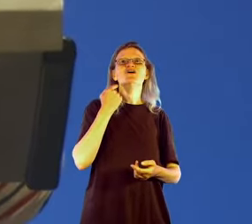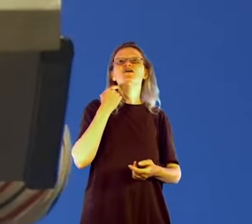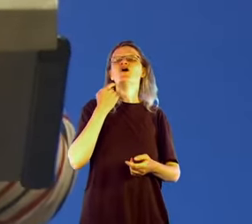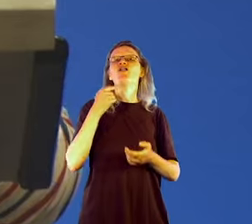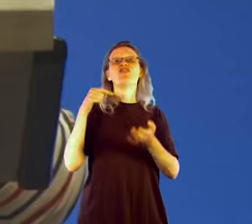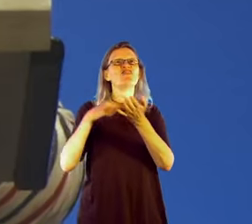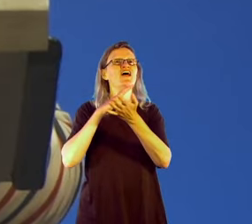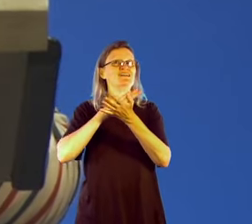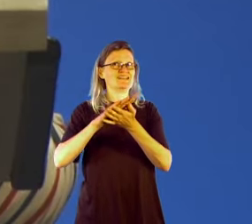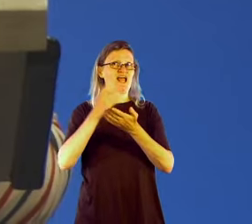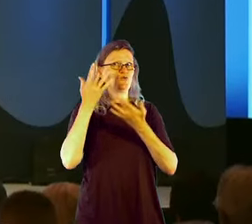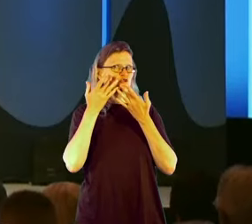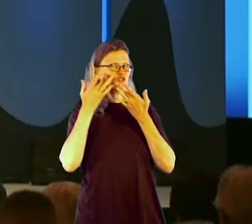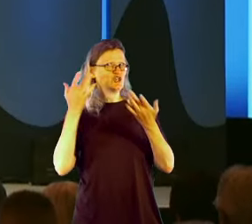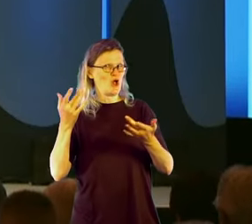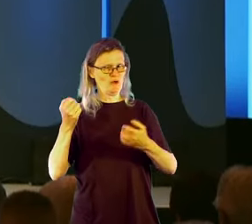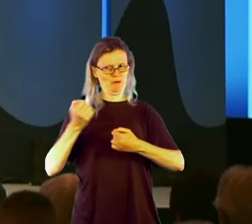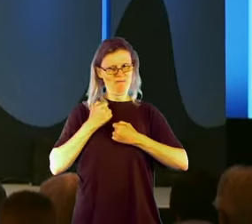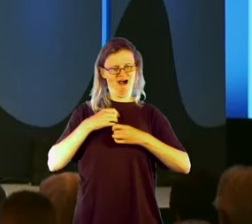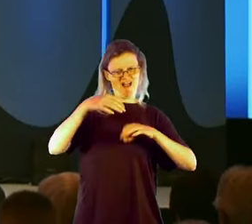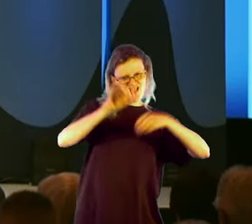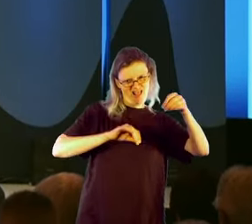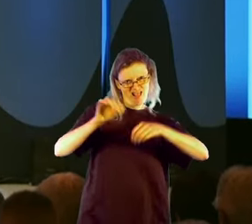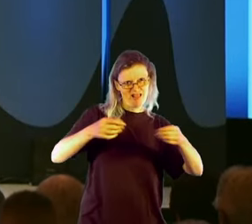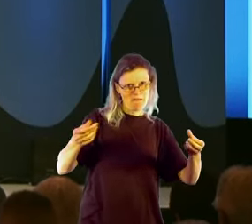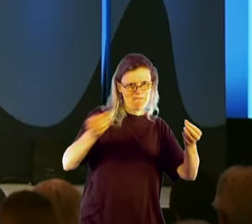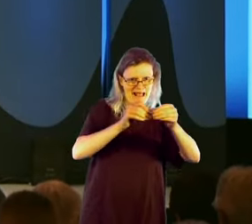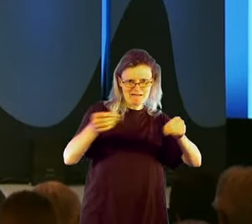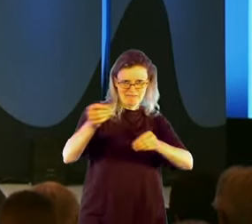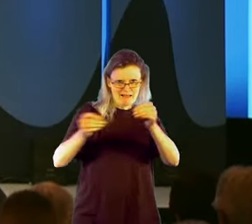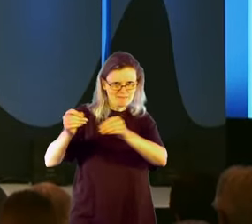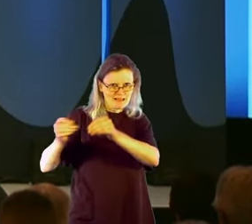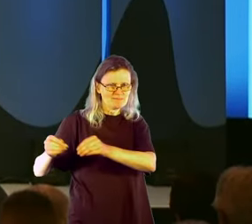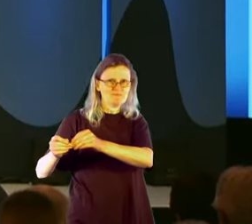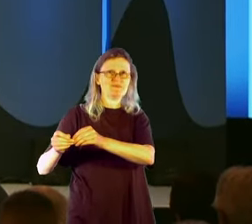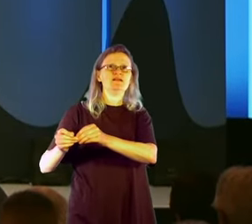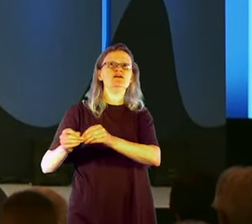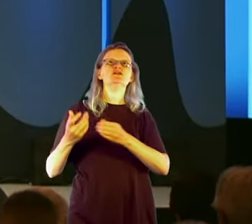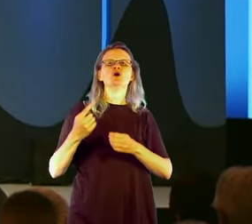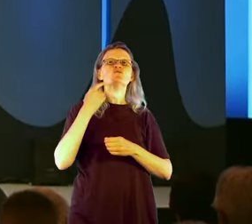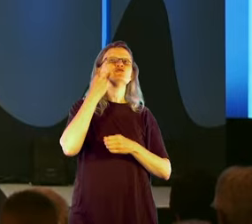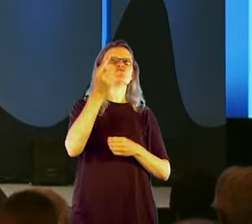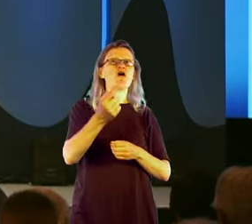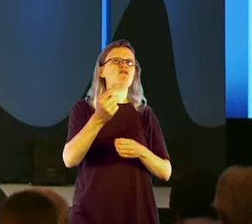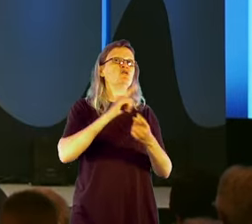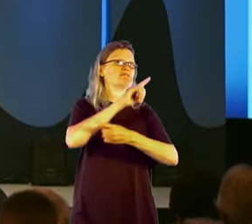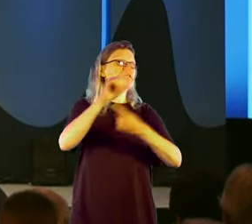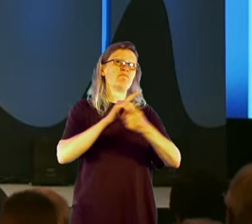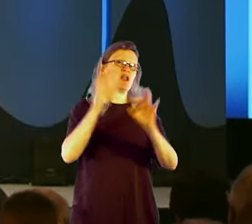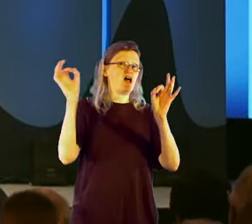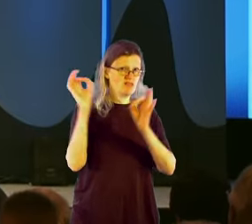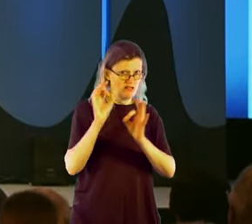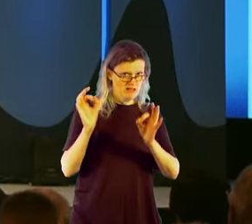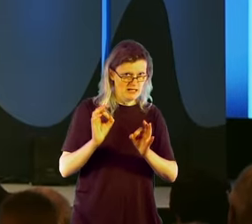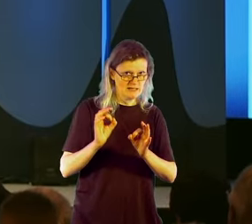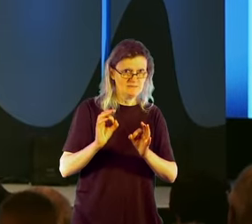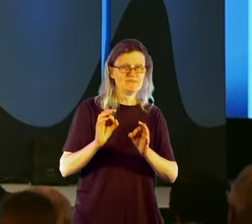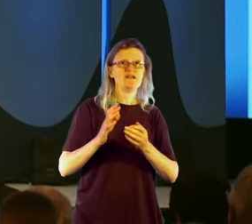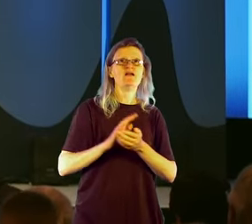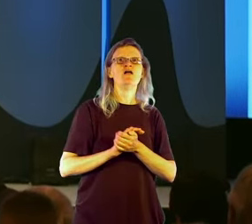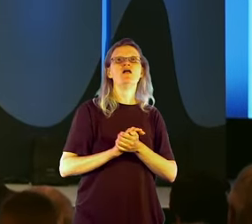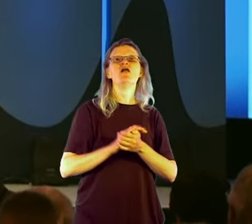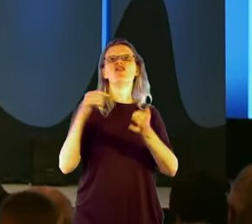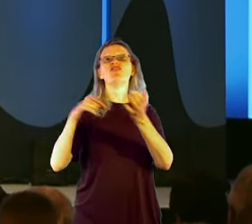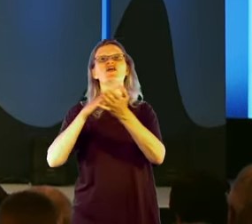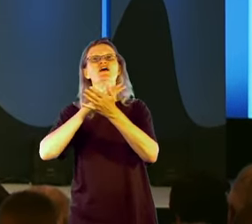I don't know what it's going to look like yet. So we're going to do, like I say, break from this seminar tomorrow. Bodies and souls on Thursday.